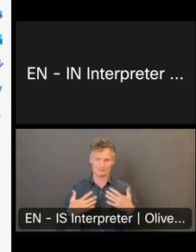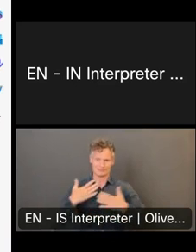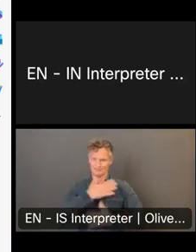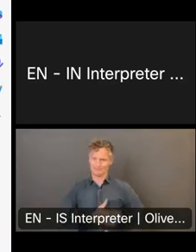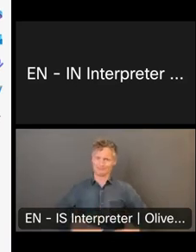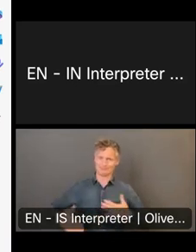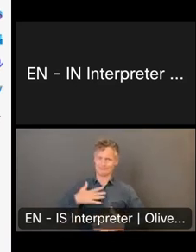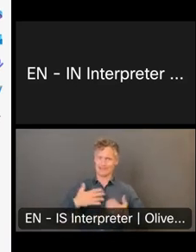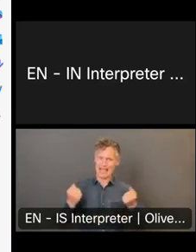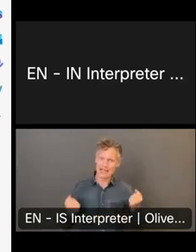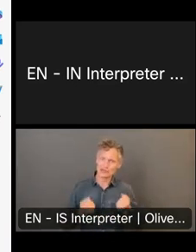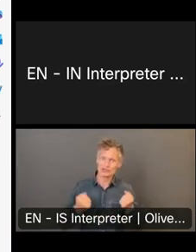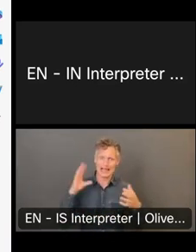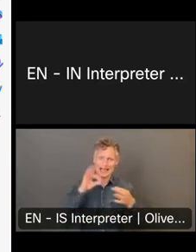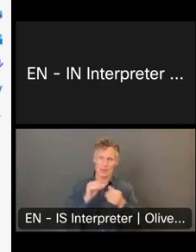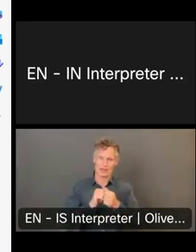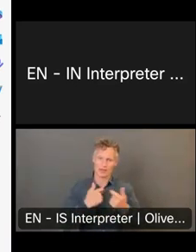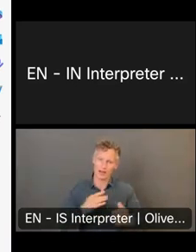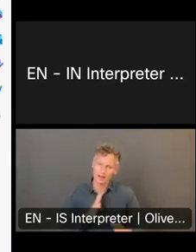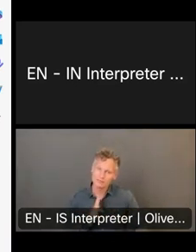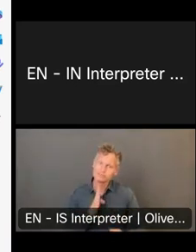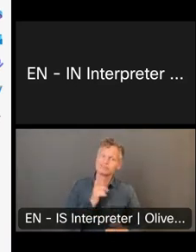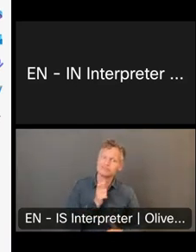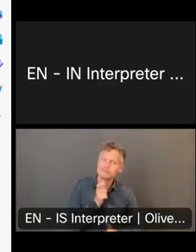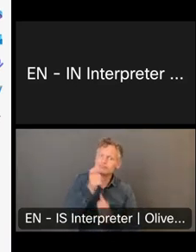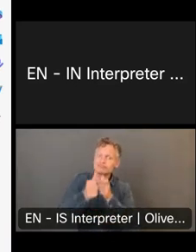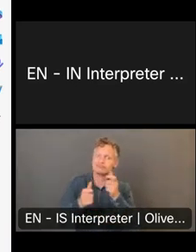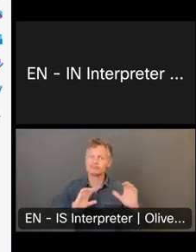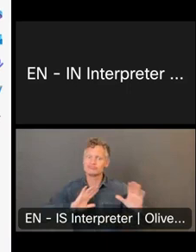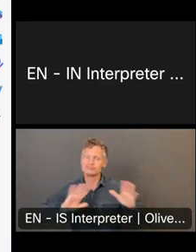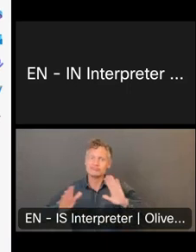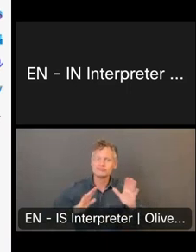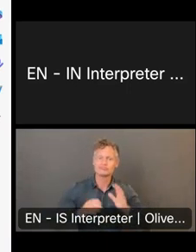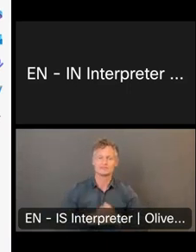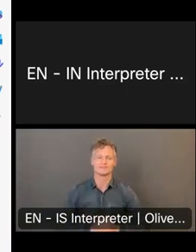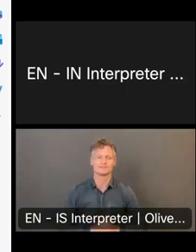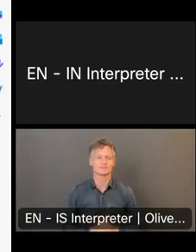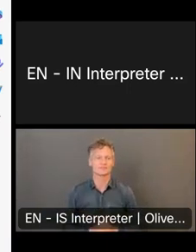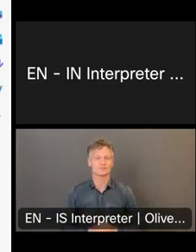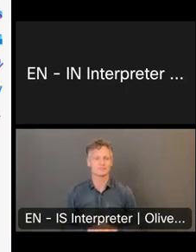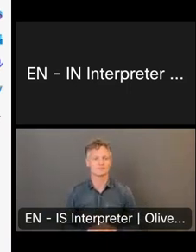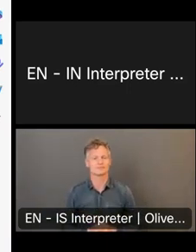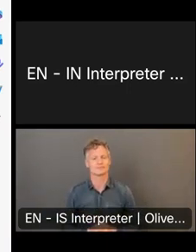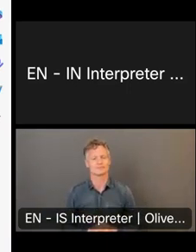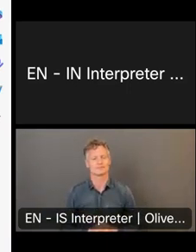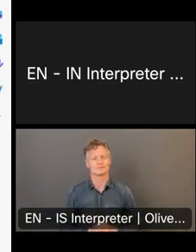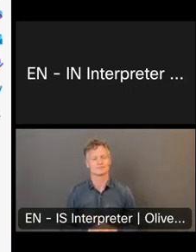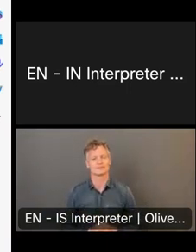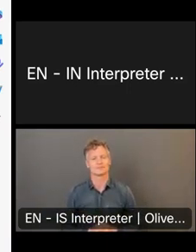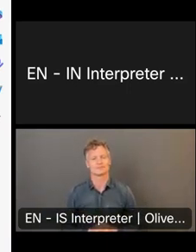articulatory production. Phonologists have often invoked the dynamic tension between the two functional principles.